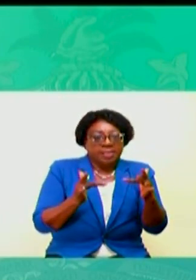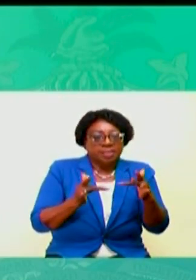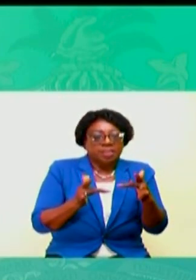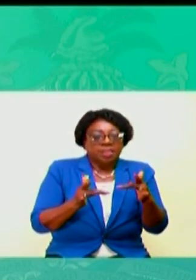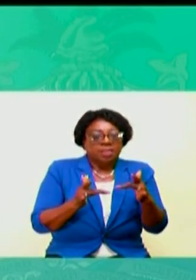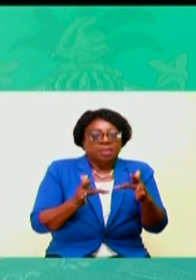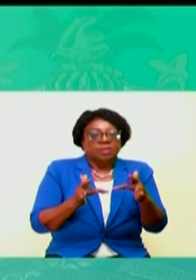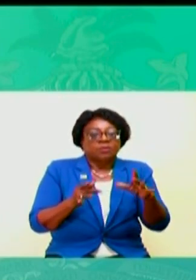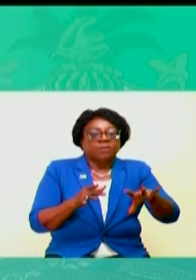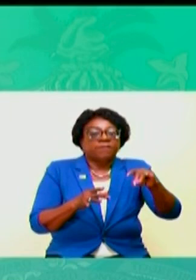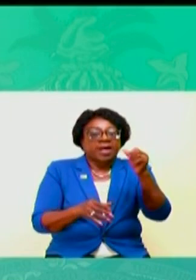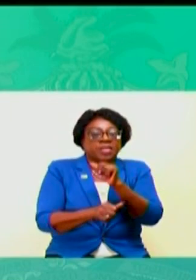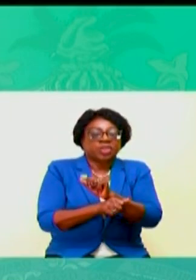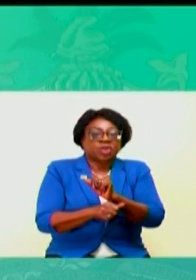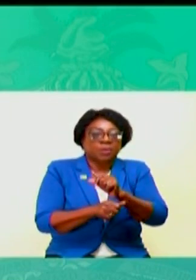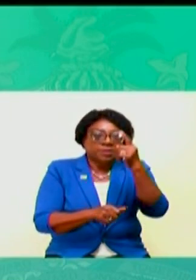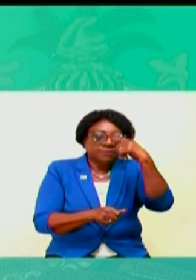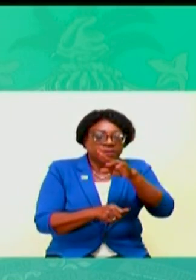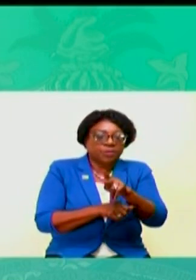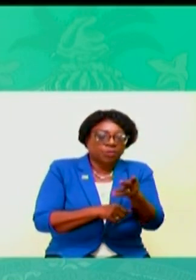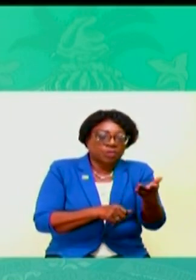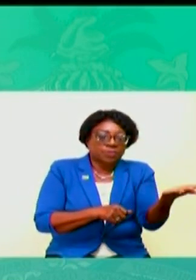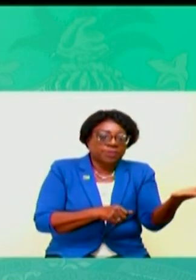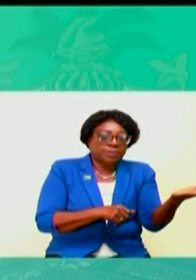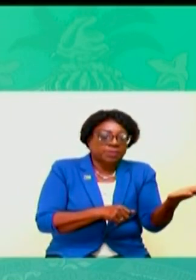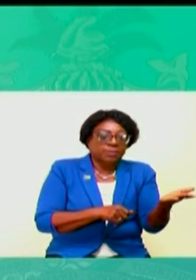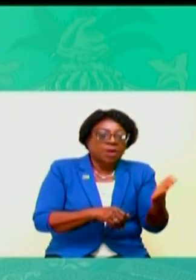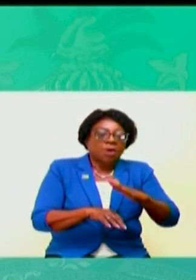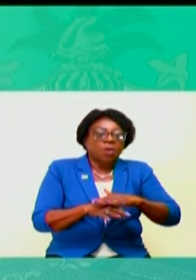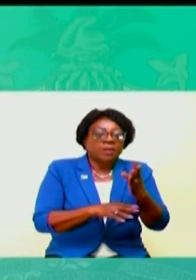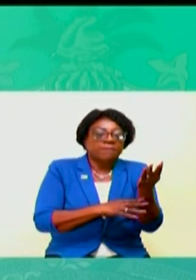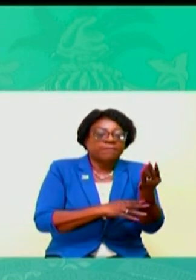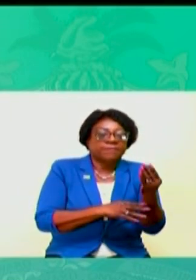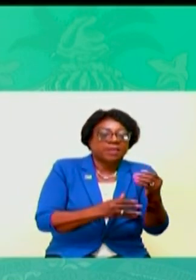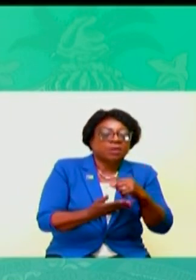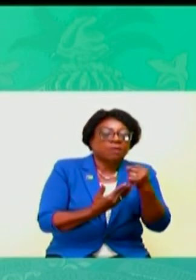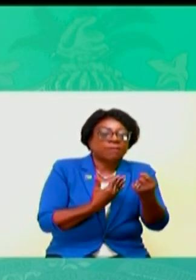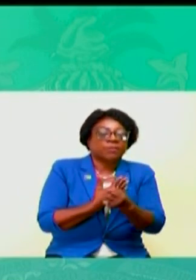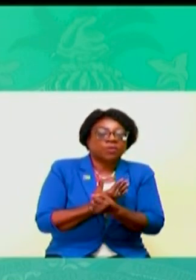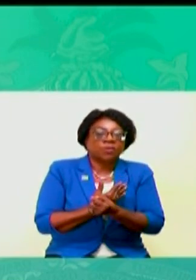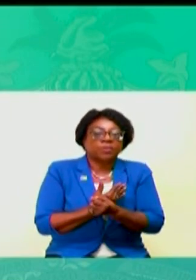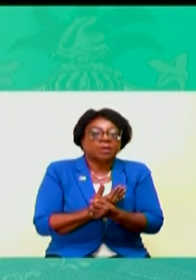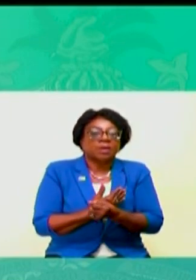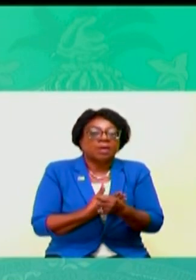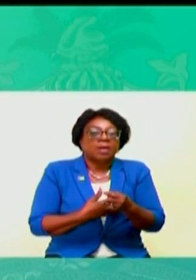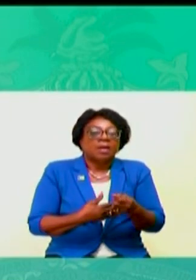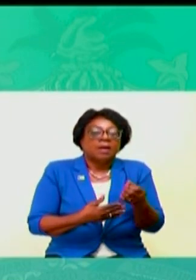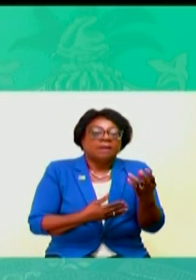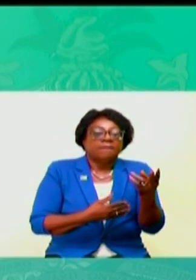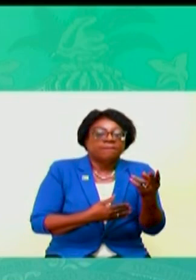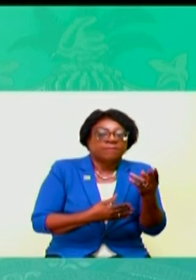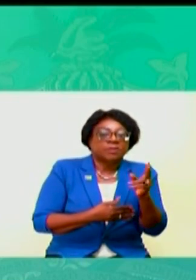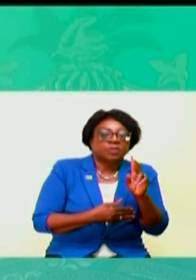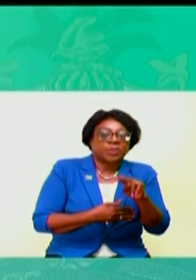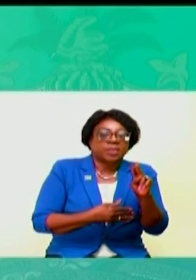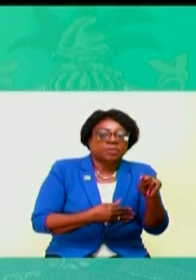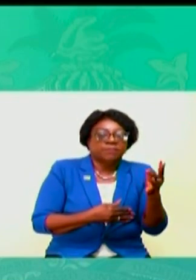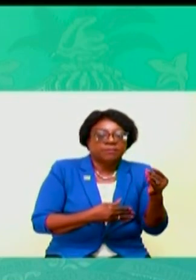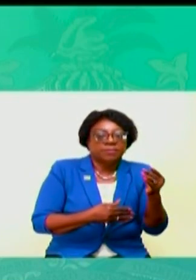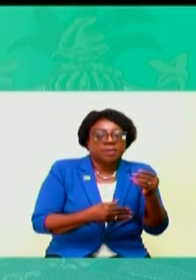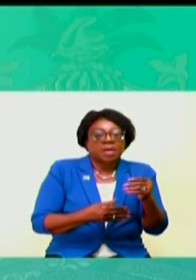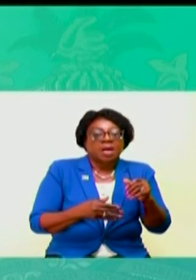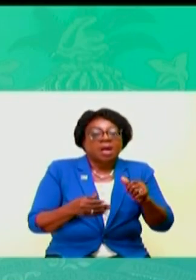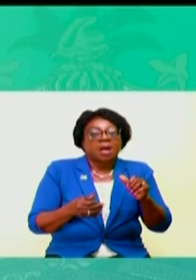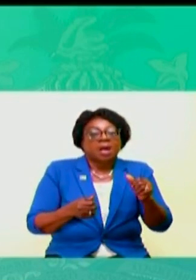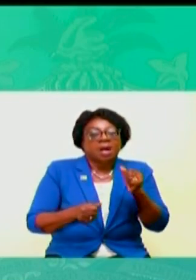ads. Mr. Deputy Speaker, on the 15th of October, 2022, a job fair was held at Anatole Rogers